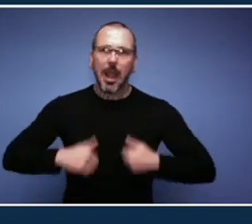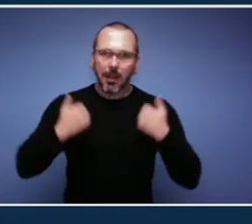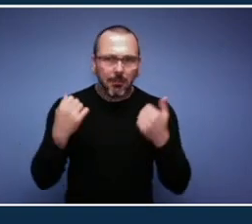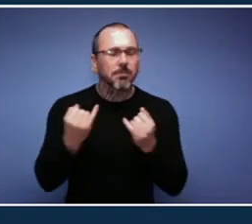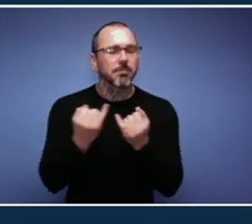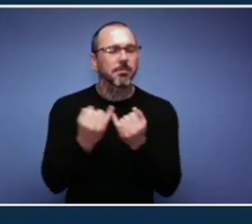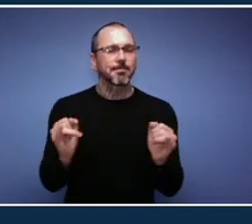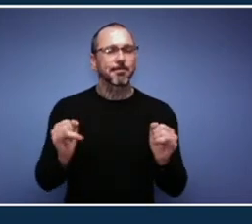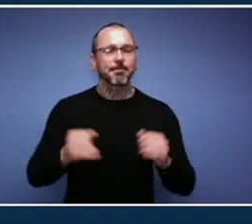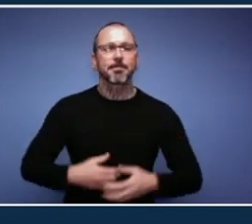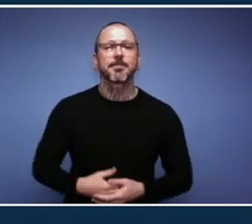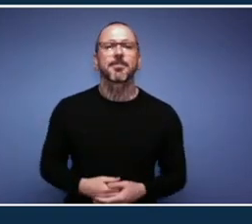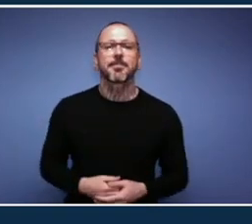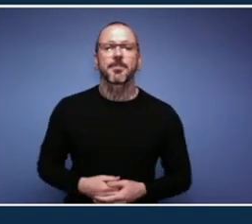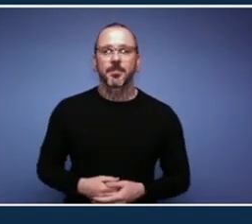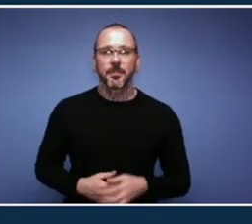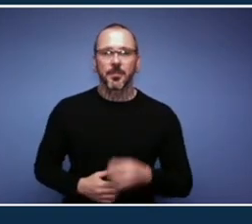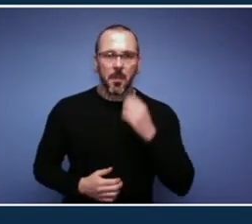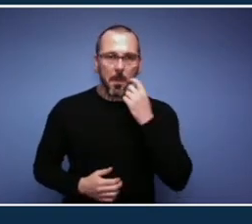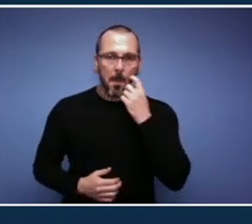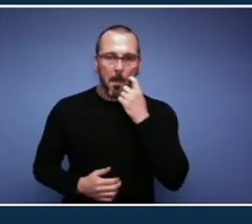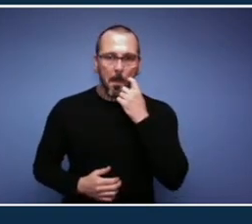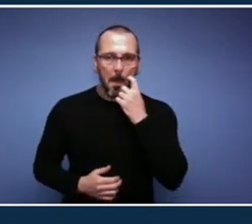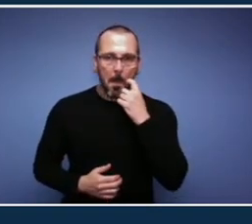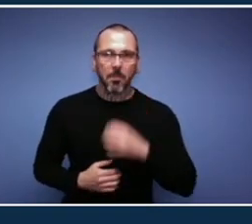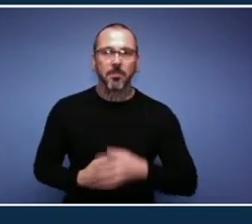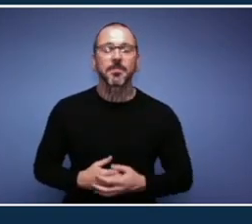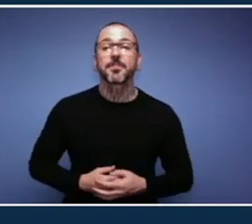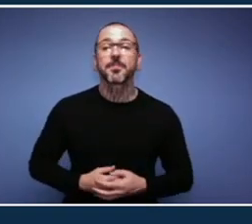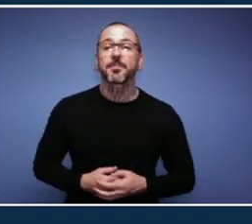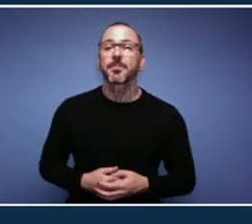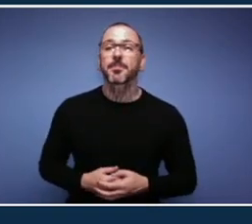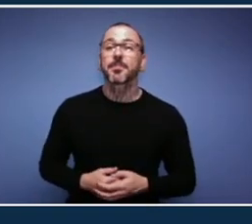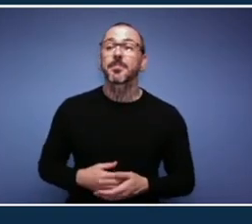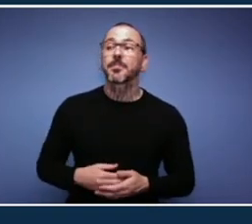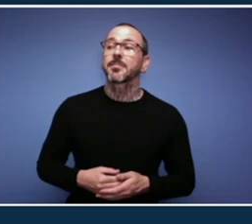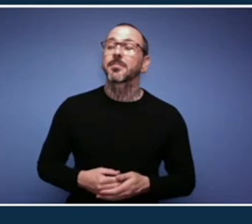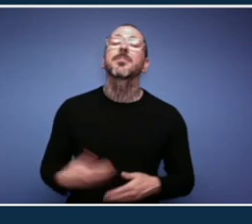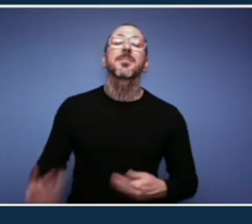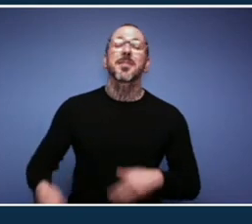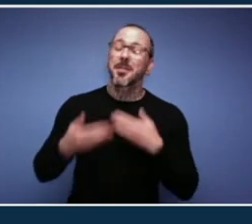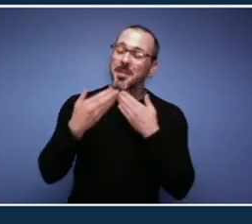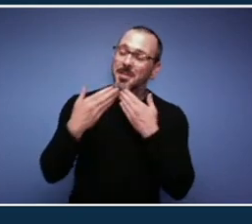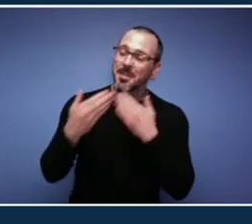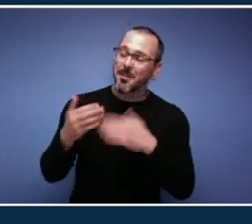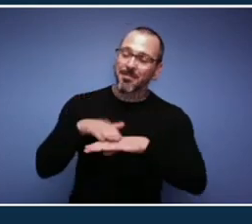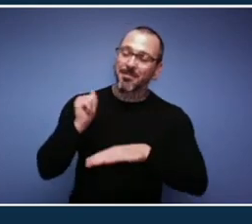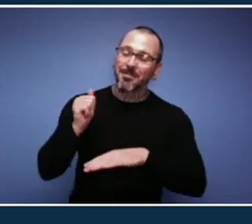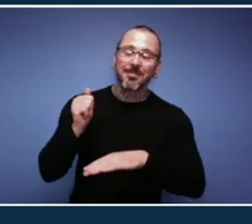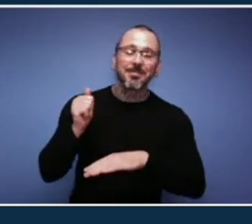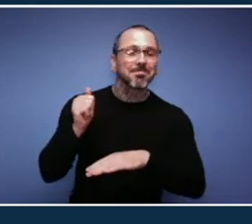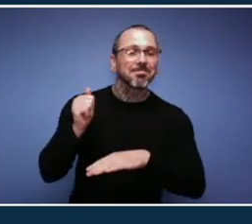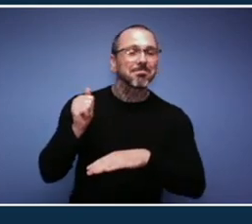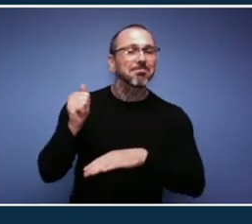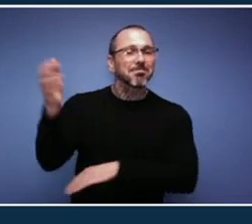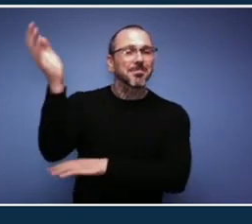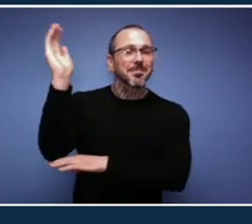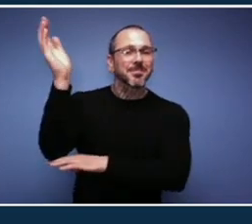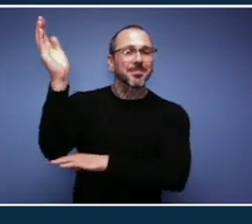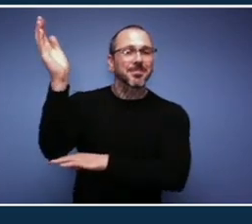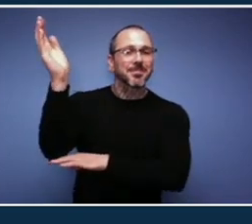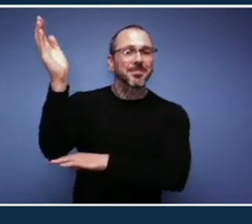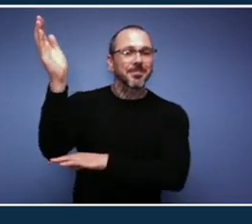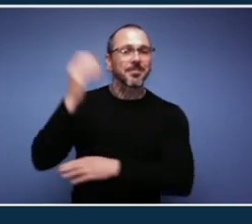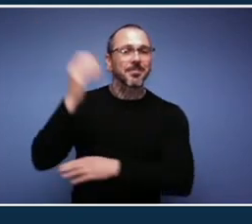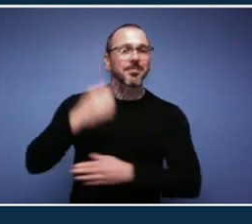All right. Yeah. So thanks again, Jake, for inviting us to speak today. The title of this